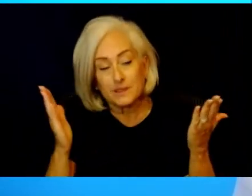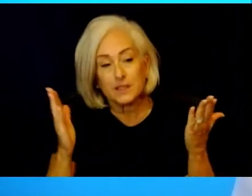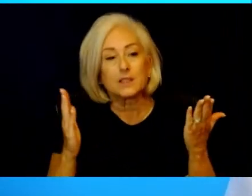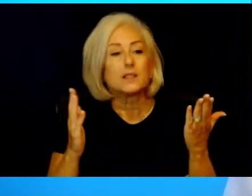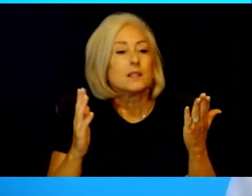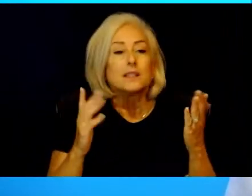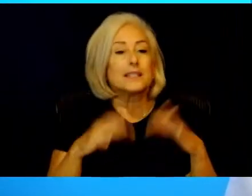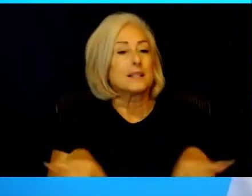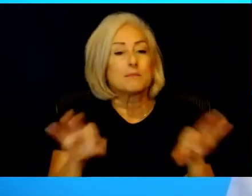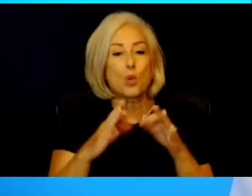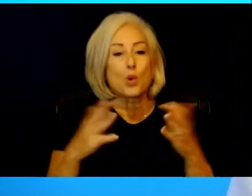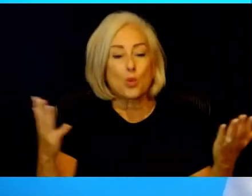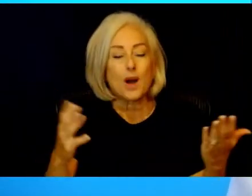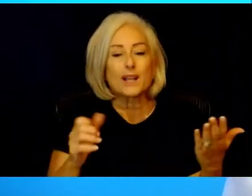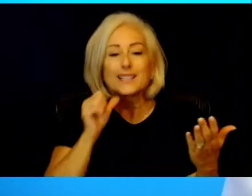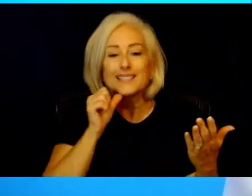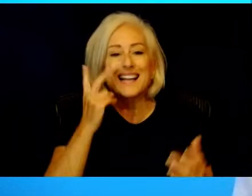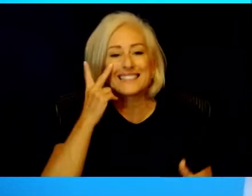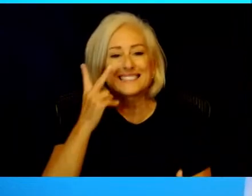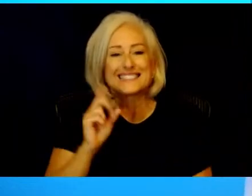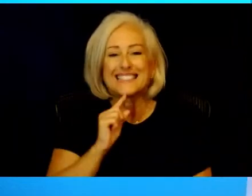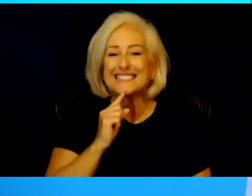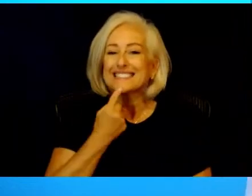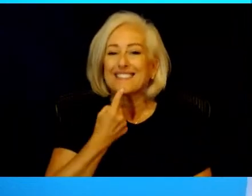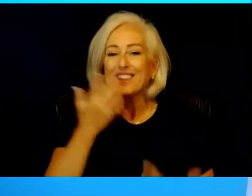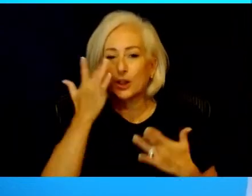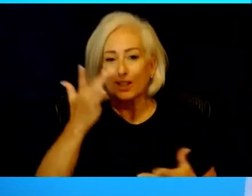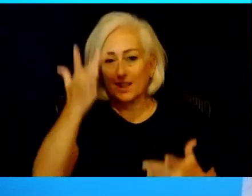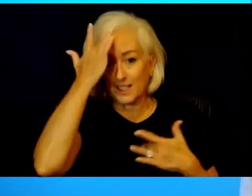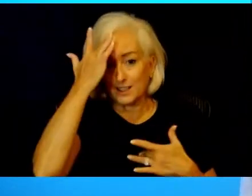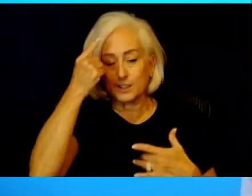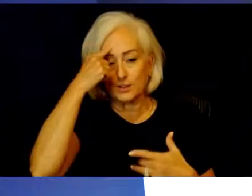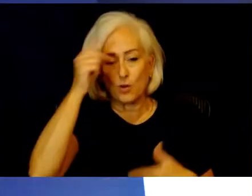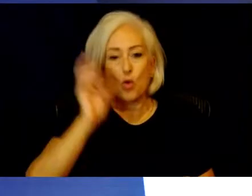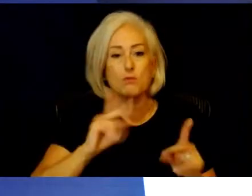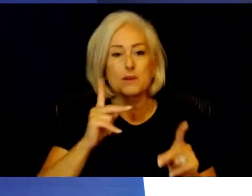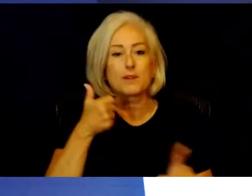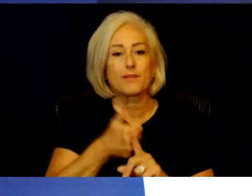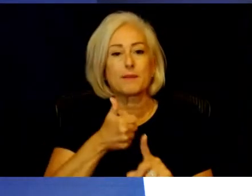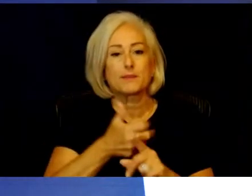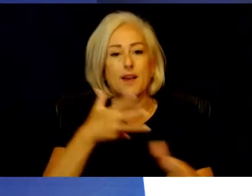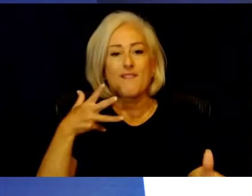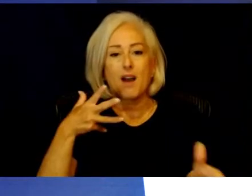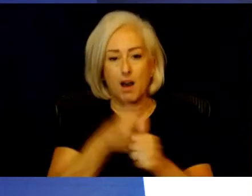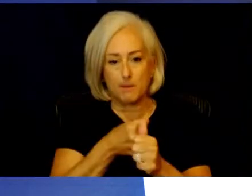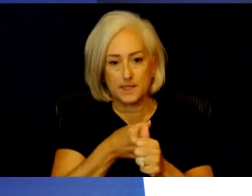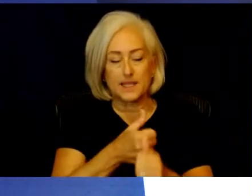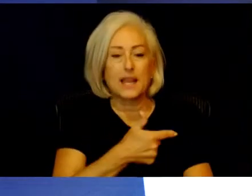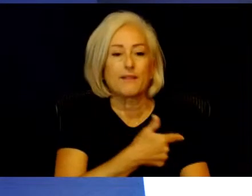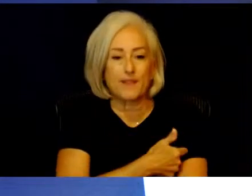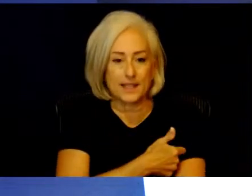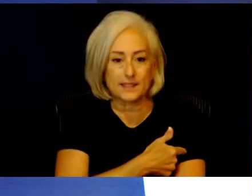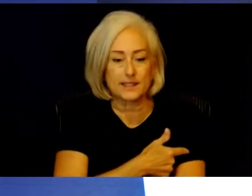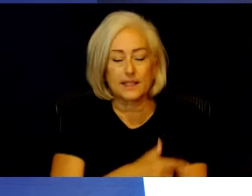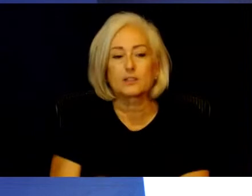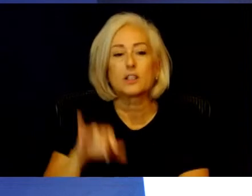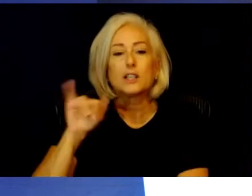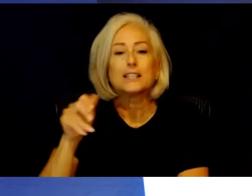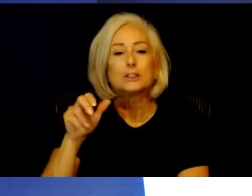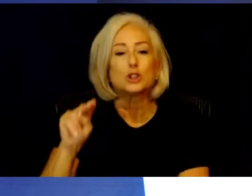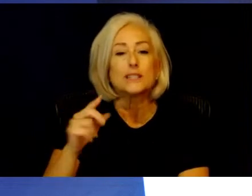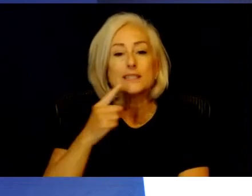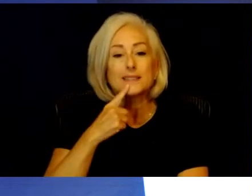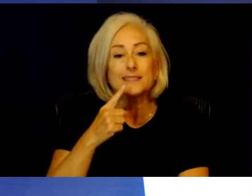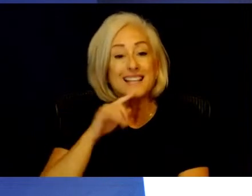the severity, especially in those people that are up to date with vaccination. Jean has an interesting question. Jean writes, with the virus constantly